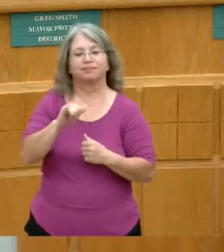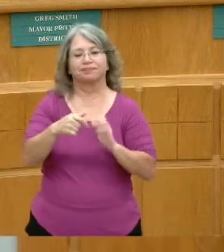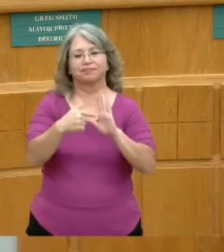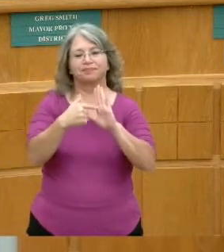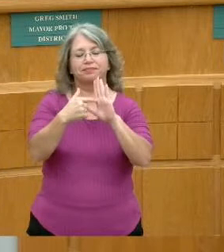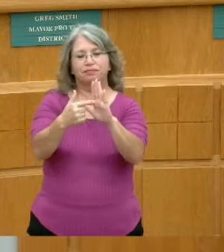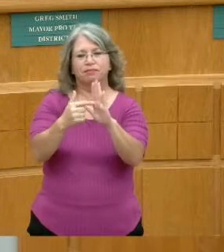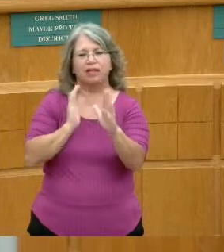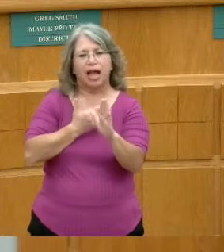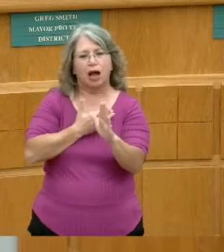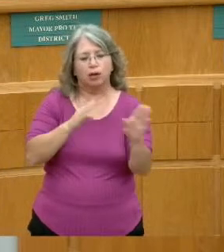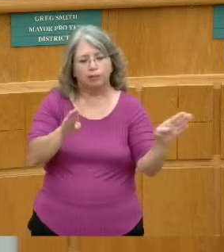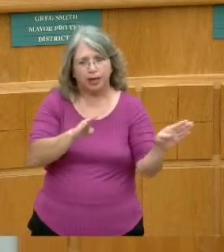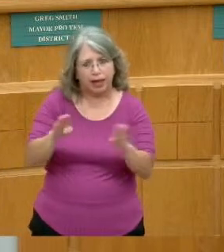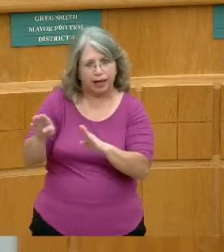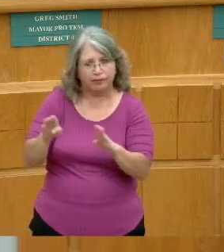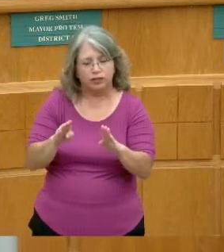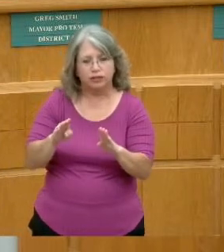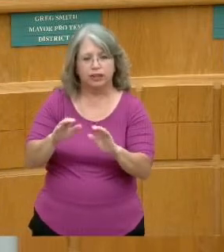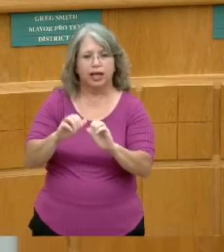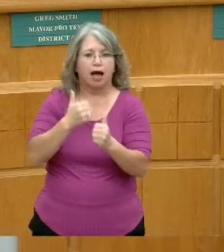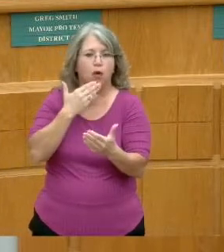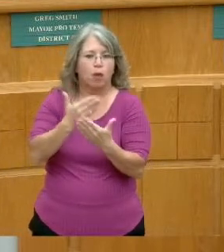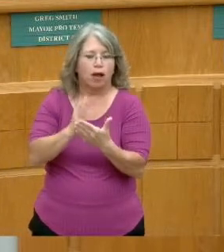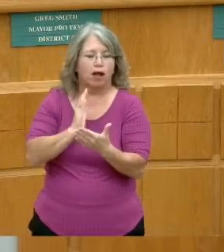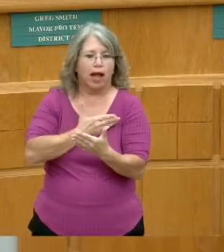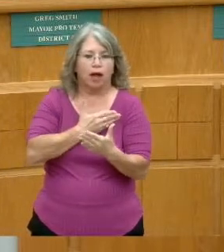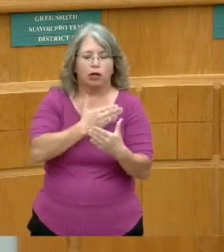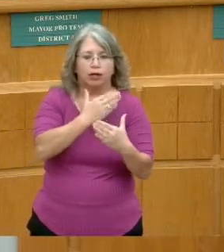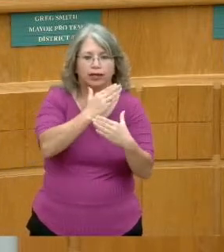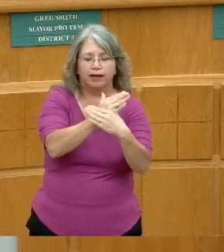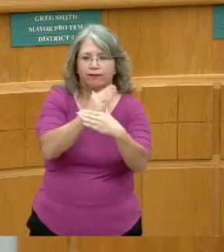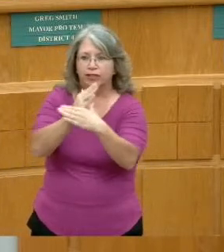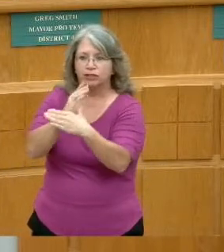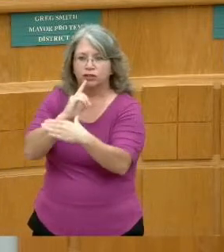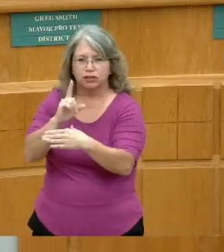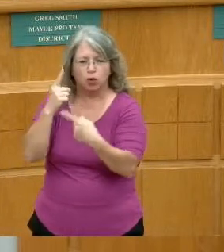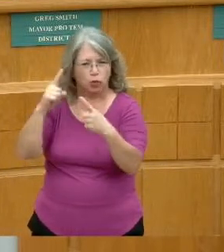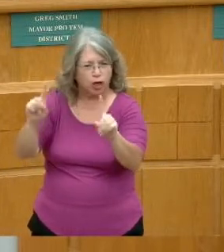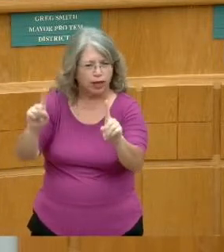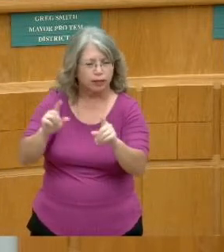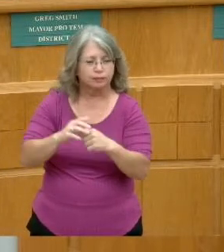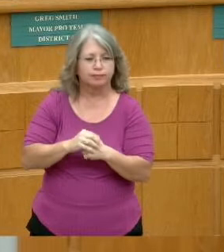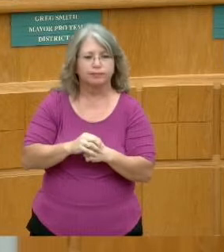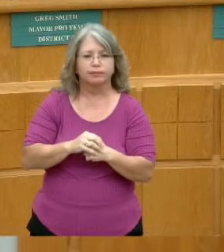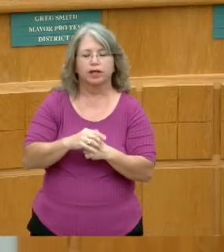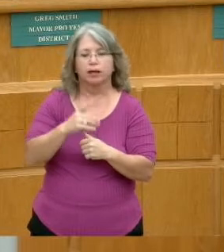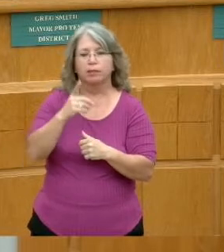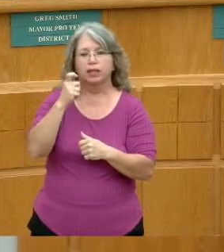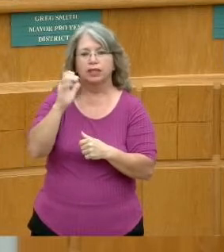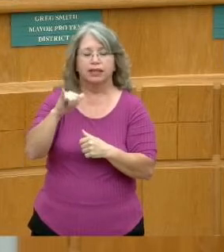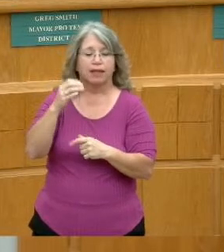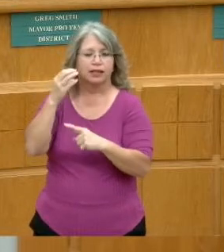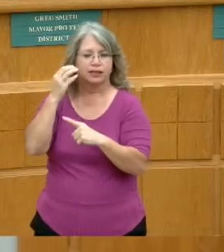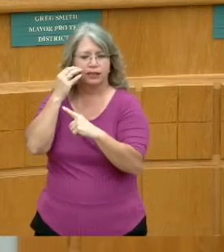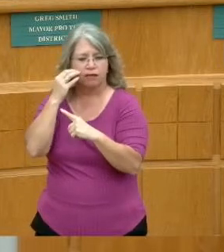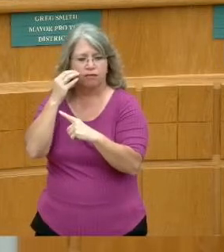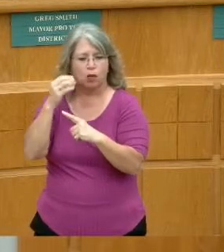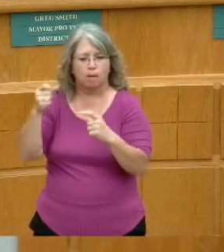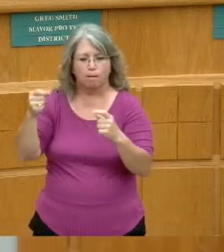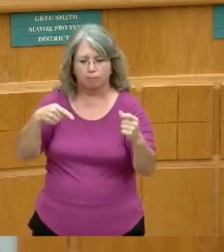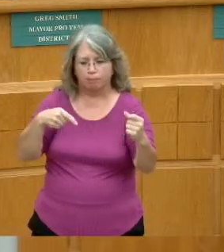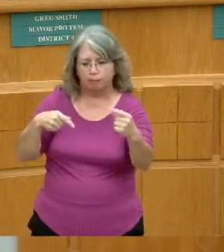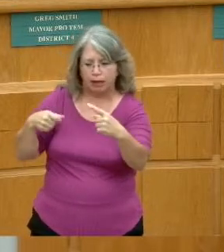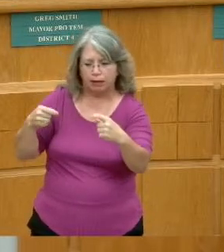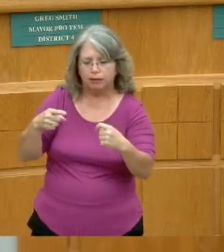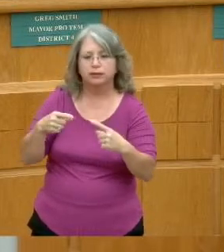and what we might expect in the future, because if the cell phone data is predicting at some level whether somebody's going to get infected or